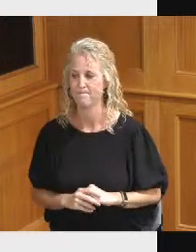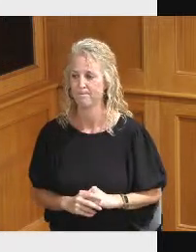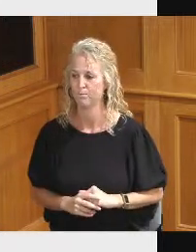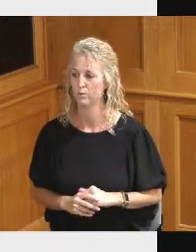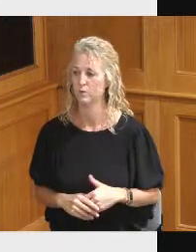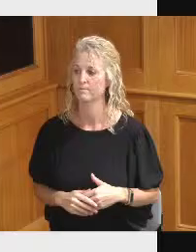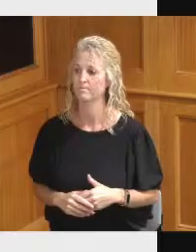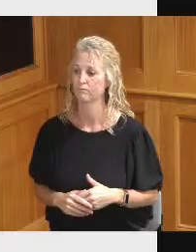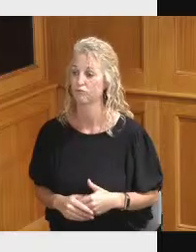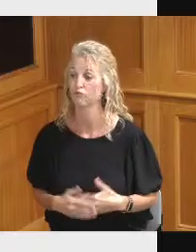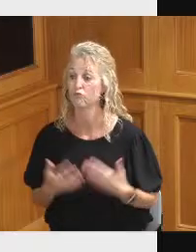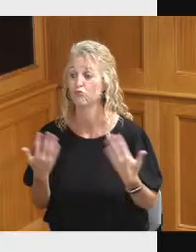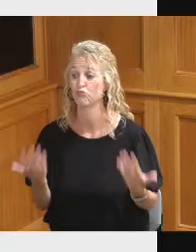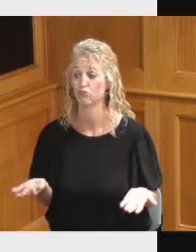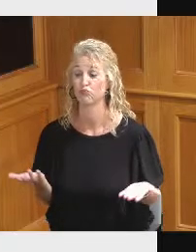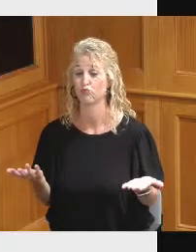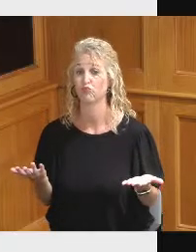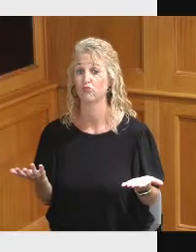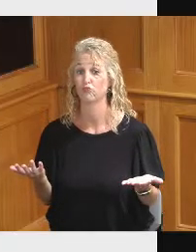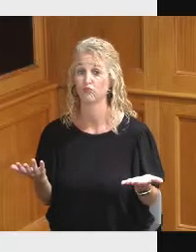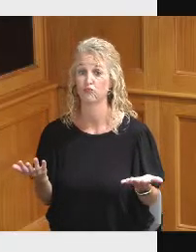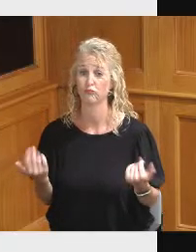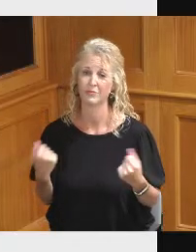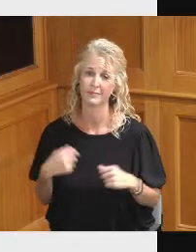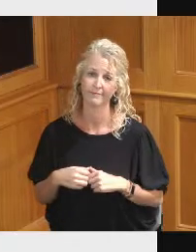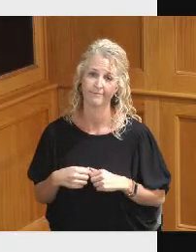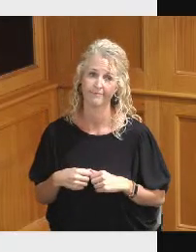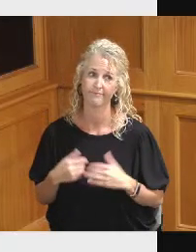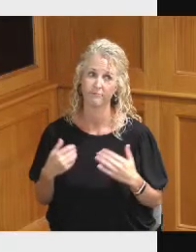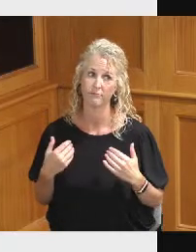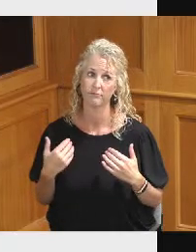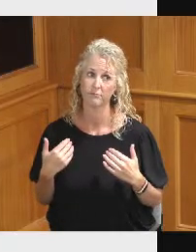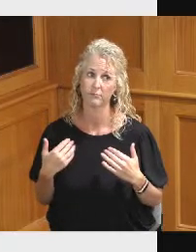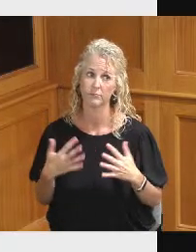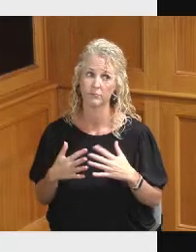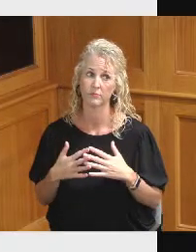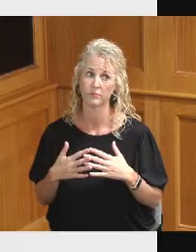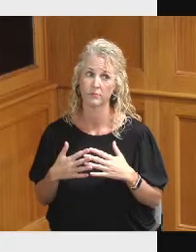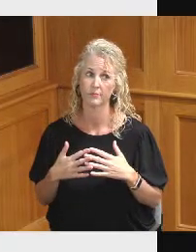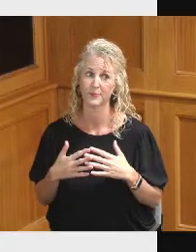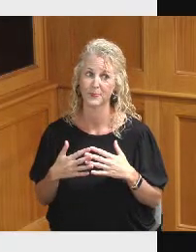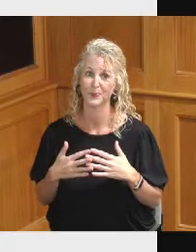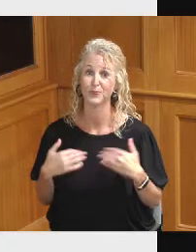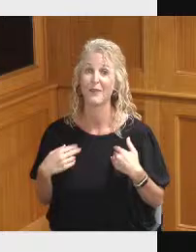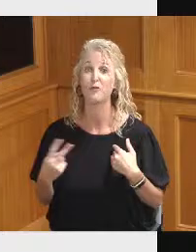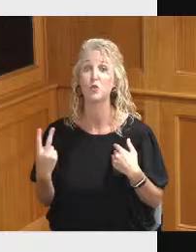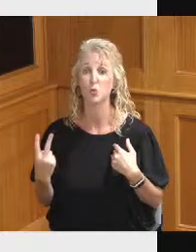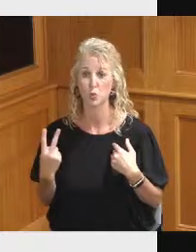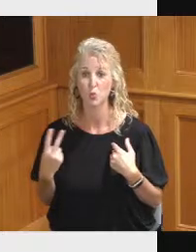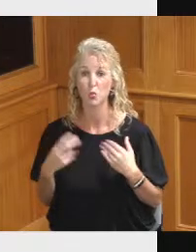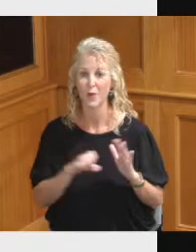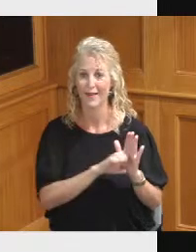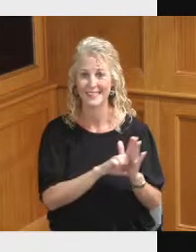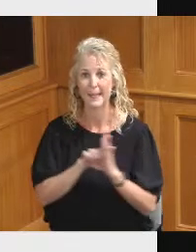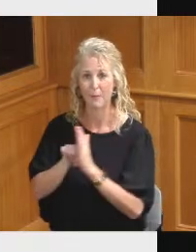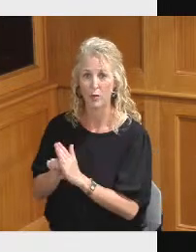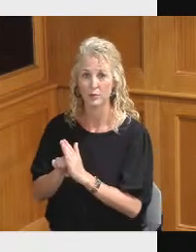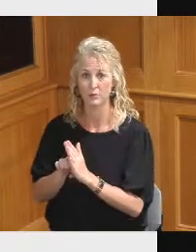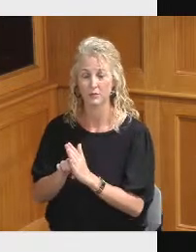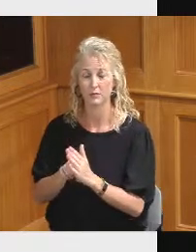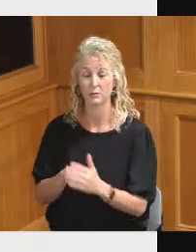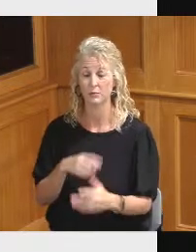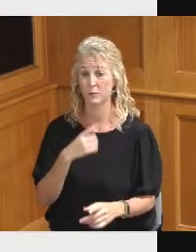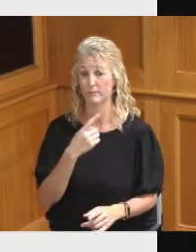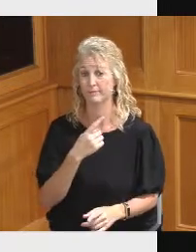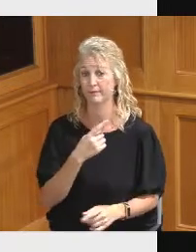And so there's 2 of these that I think are characterized in this in this presentation as incentives and